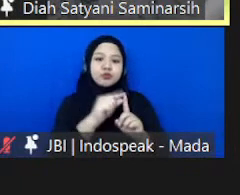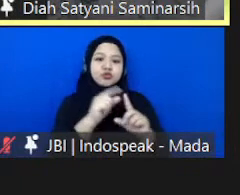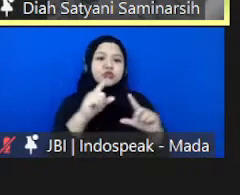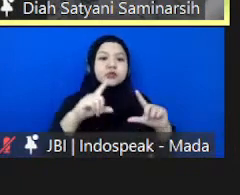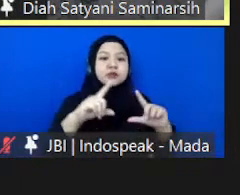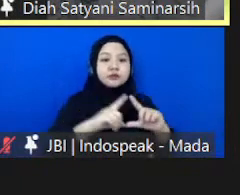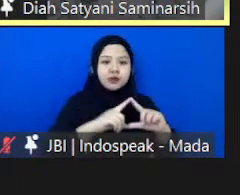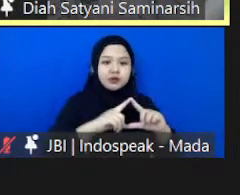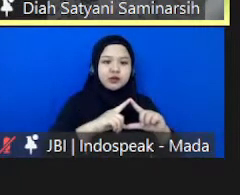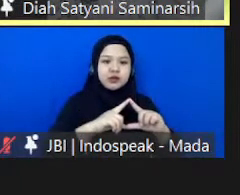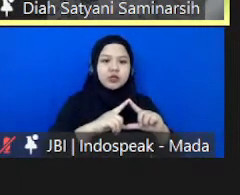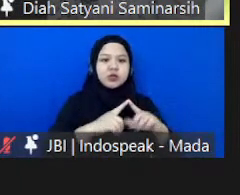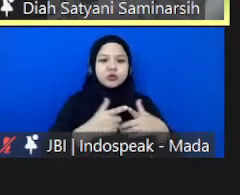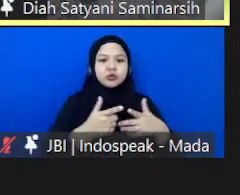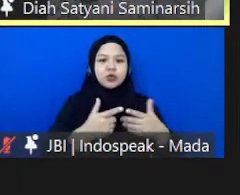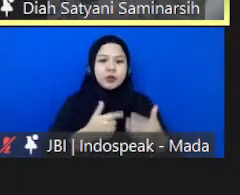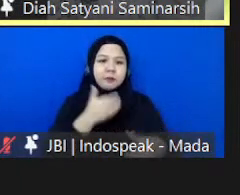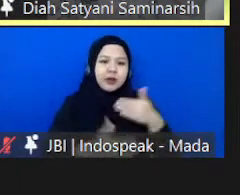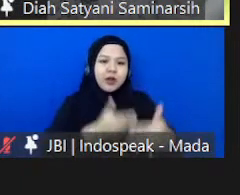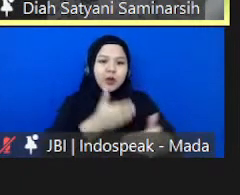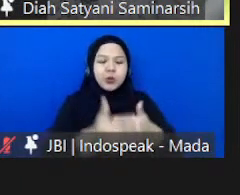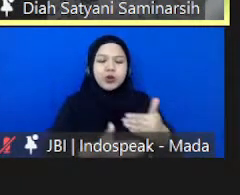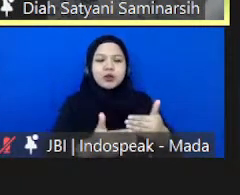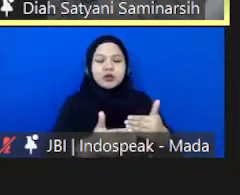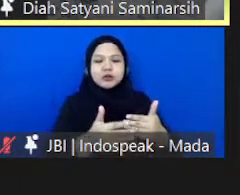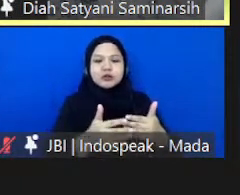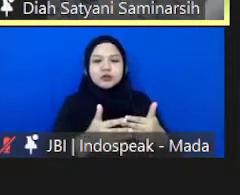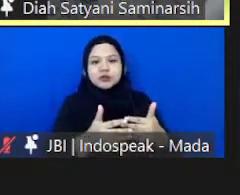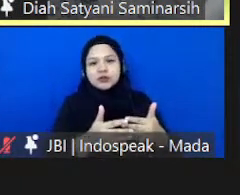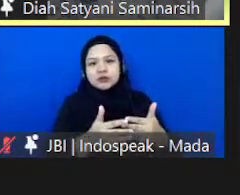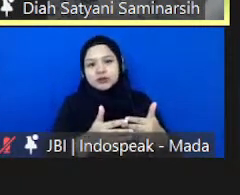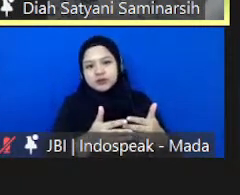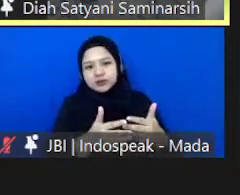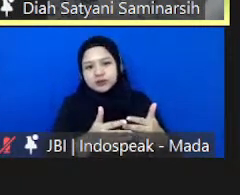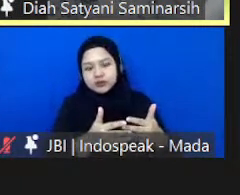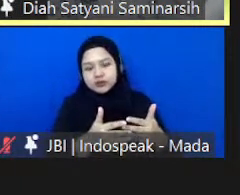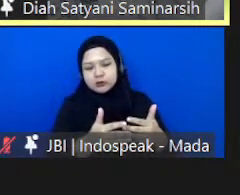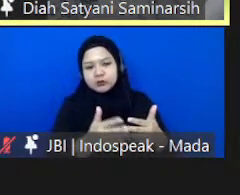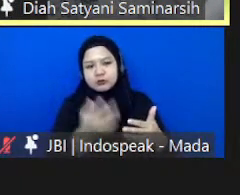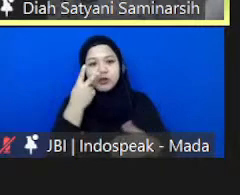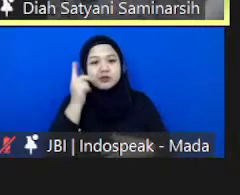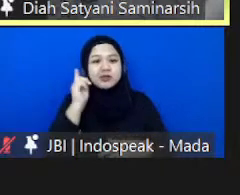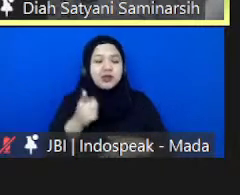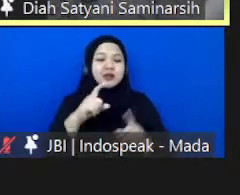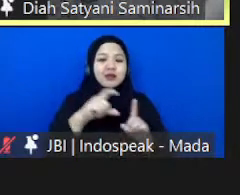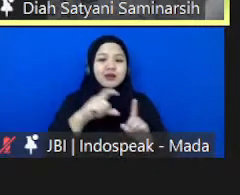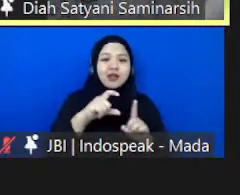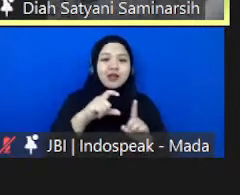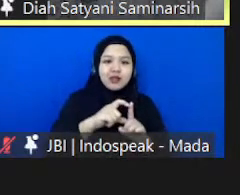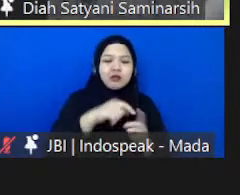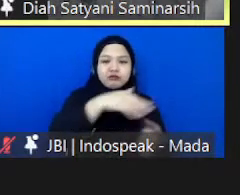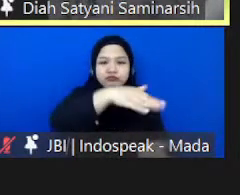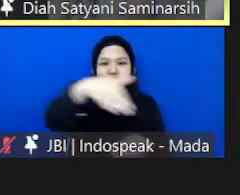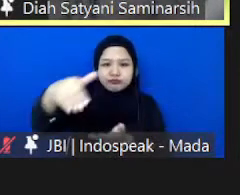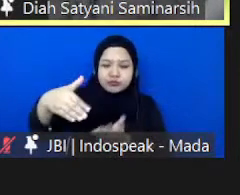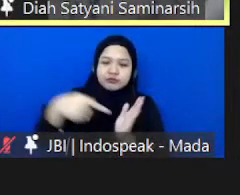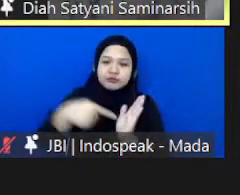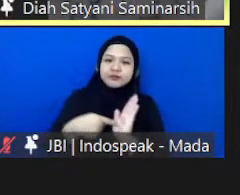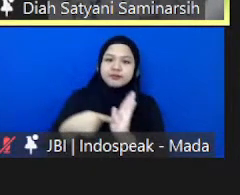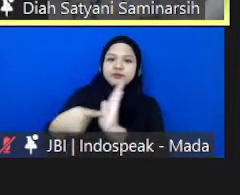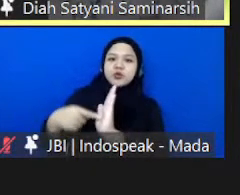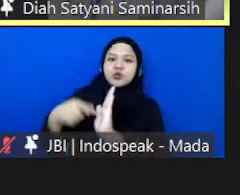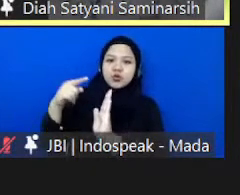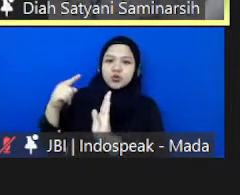built public access dashboard to make sure that data is available for the public,